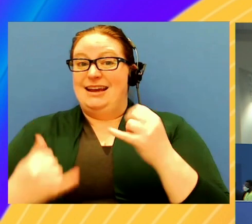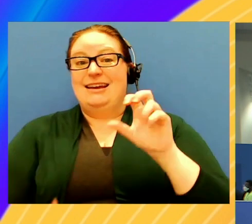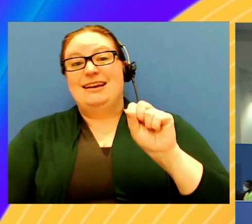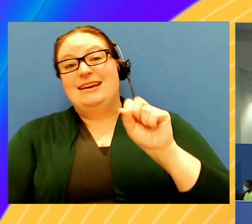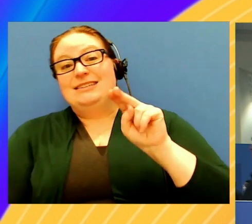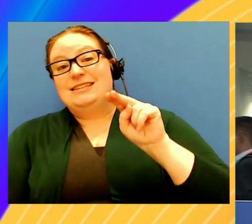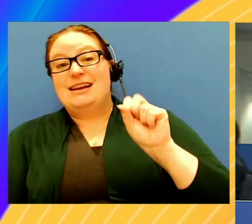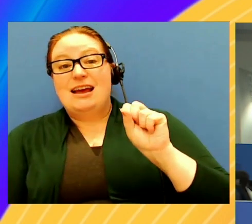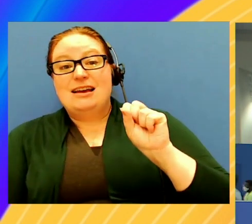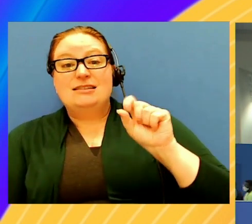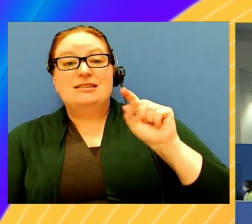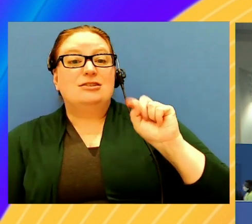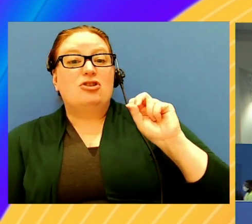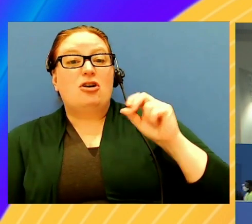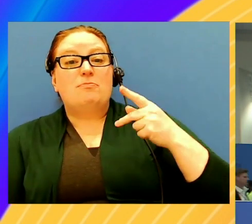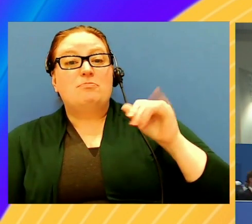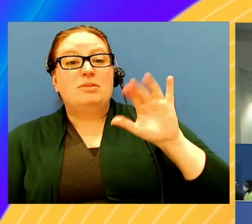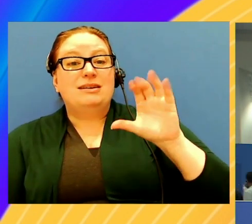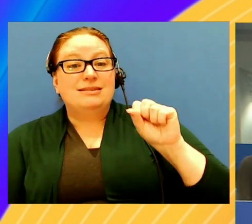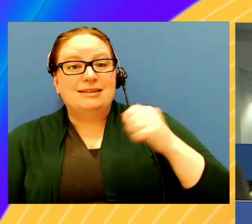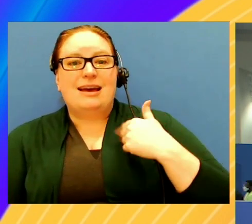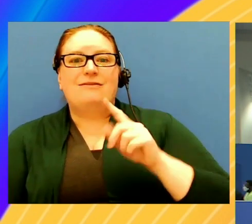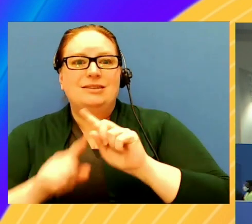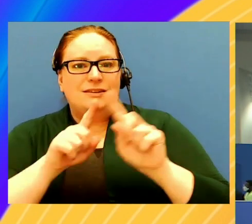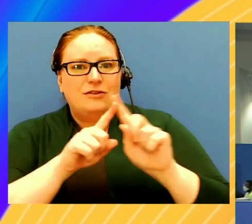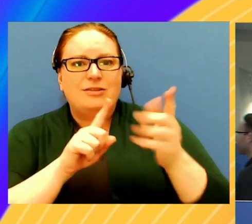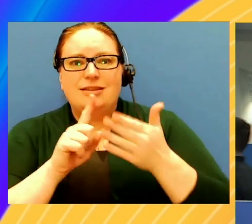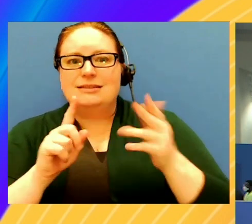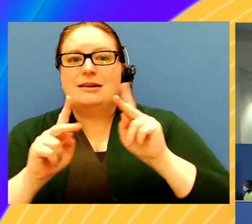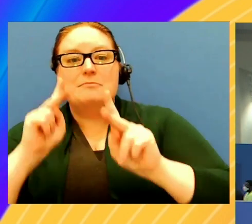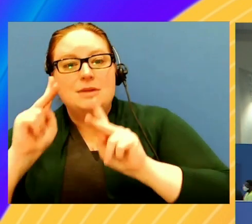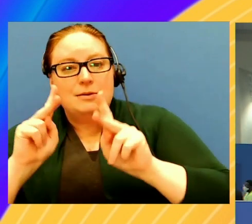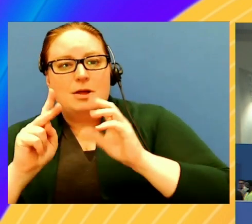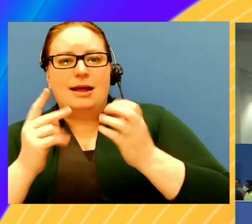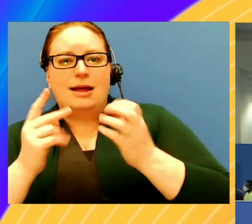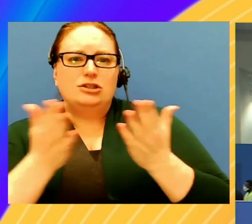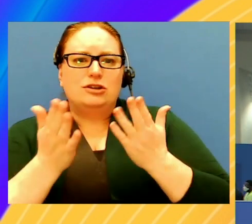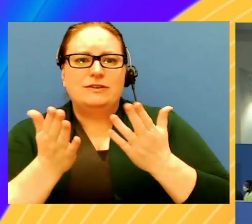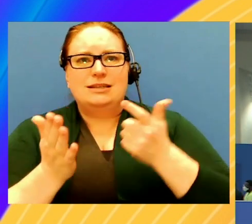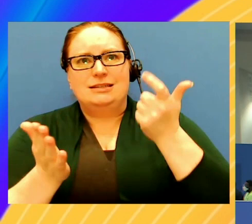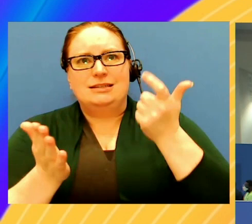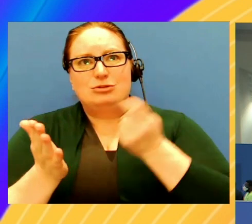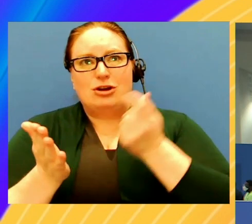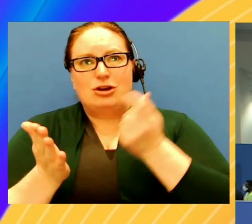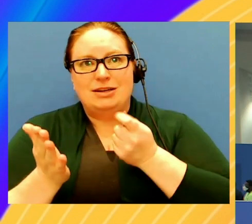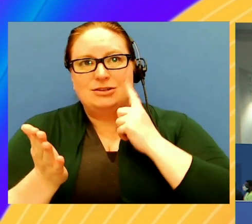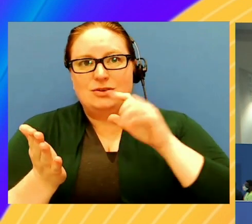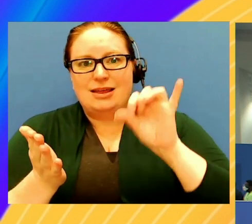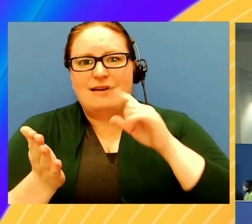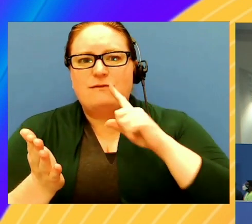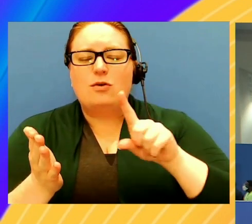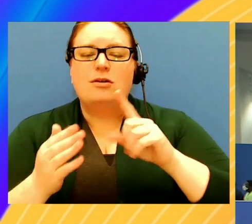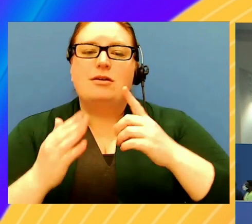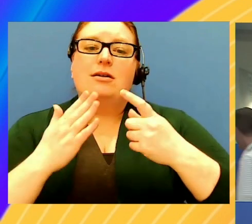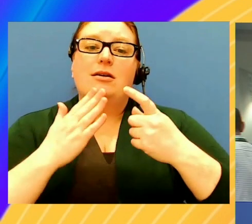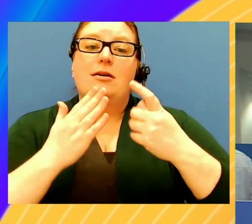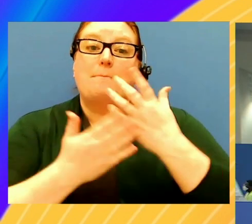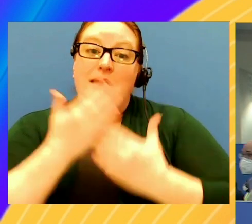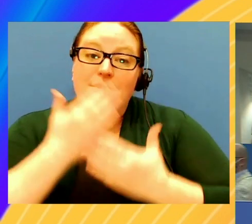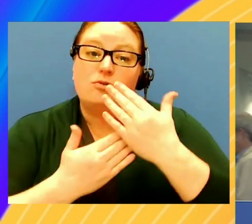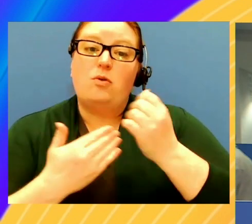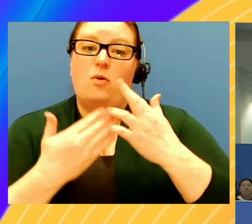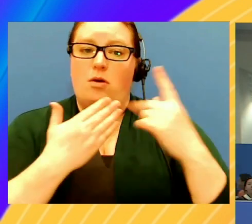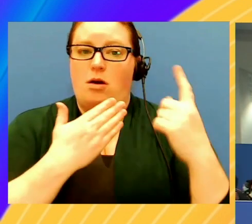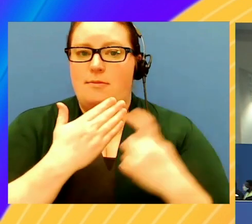having different things. Yes. People and services subscribing to those to maybe do manual actions or even automatic actions.